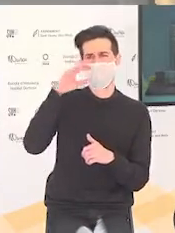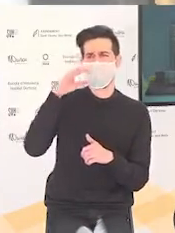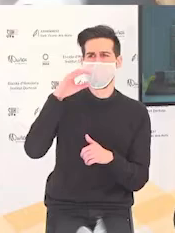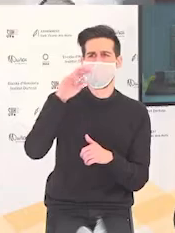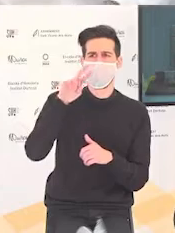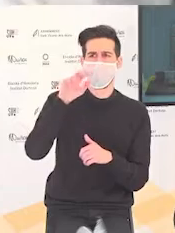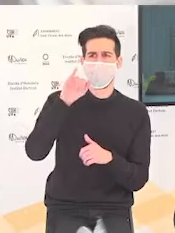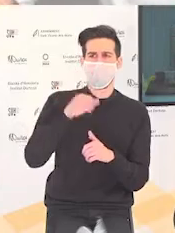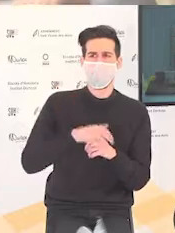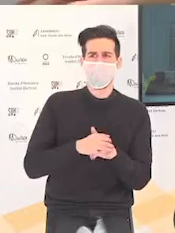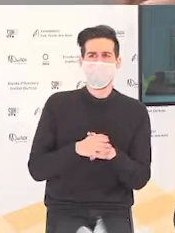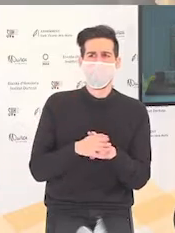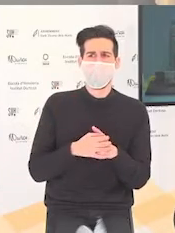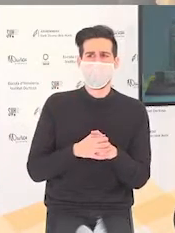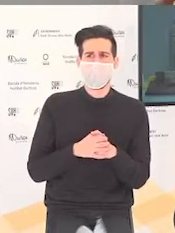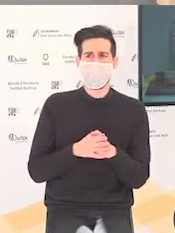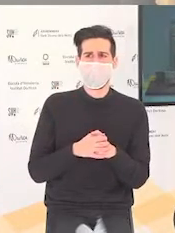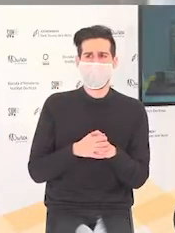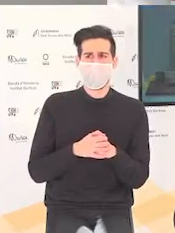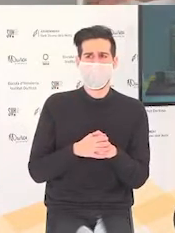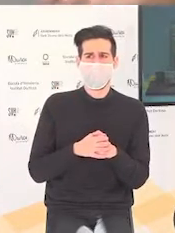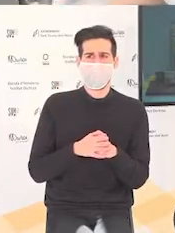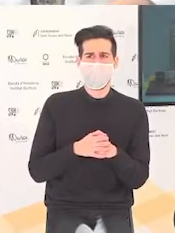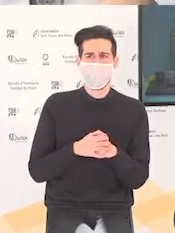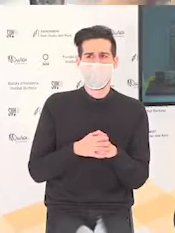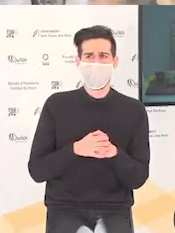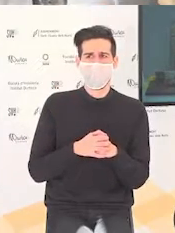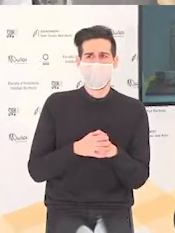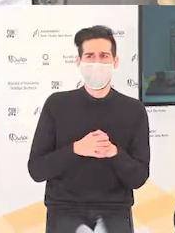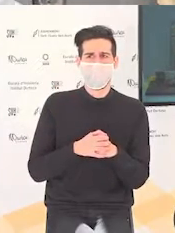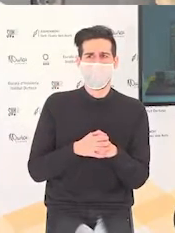Going to need to use the hand blender again.